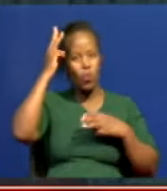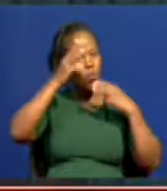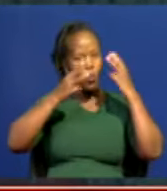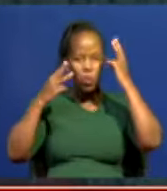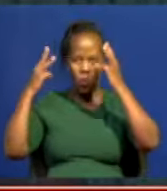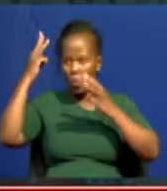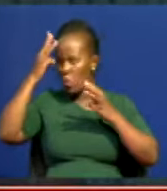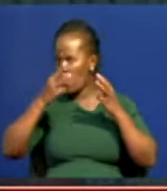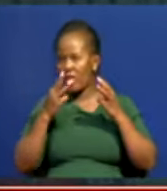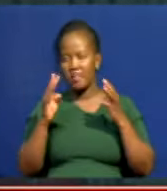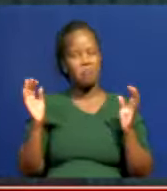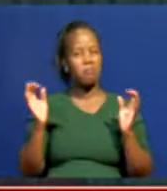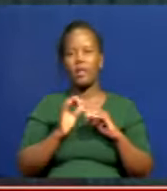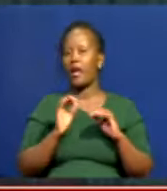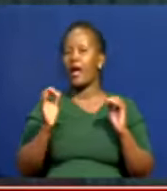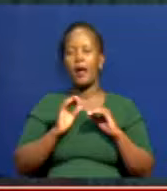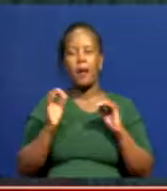Sawa.